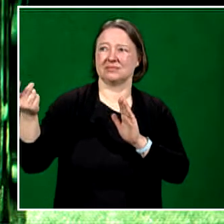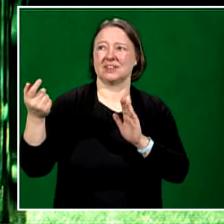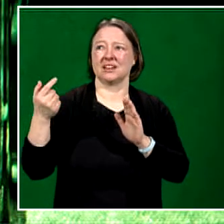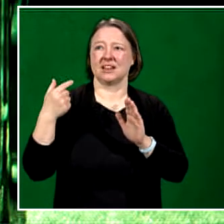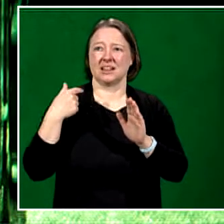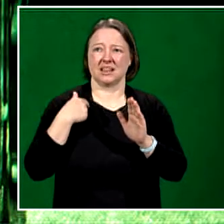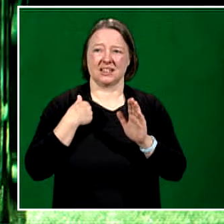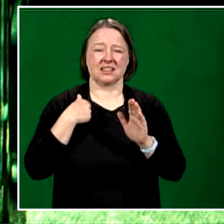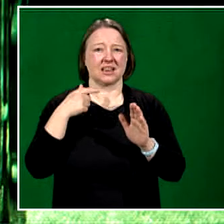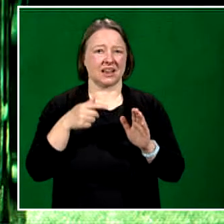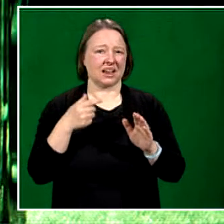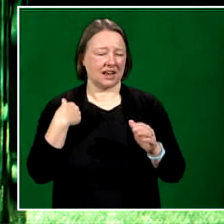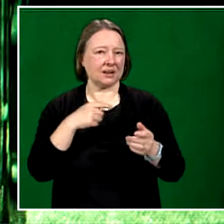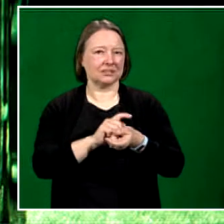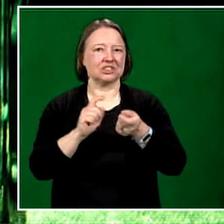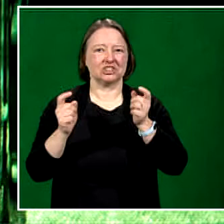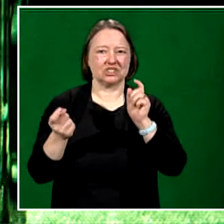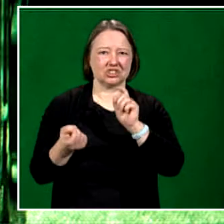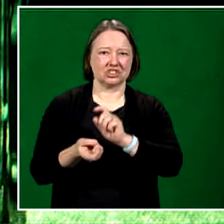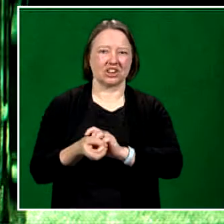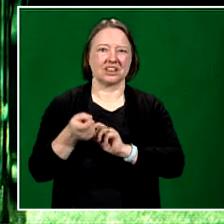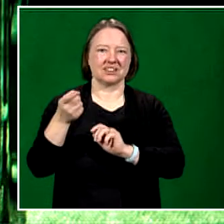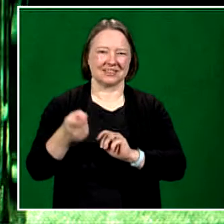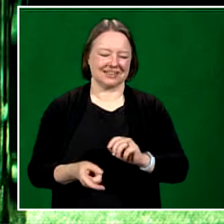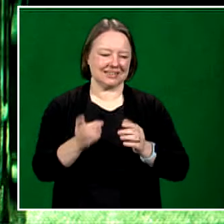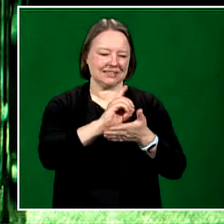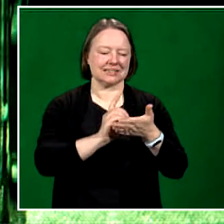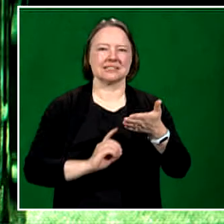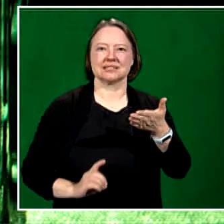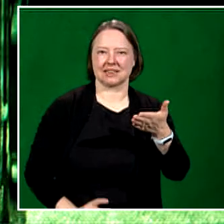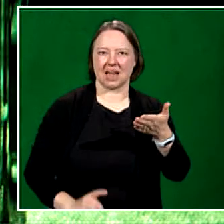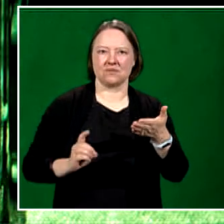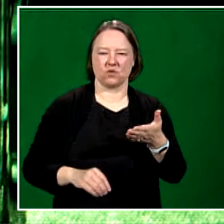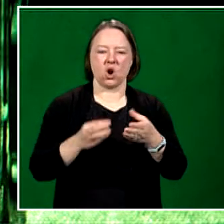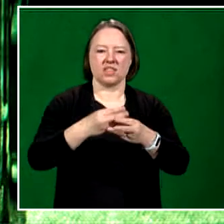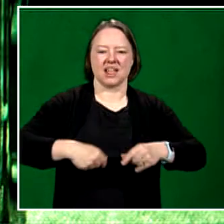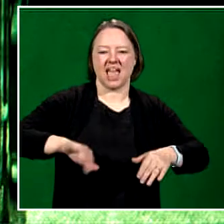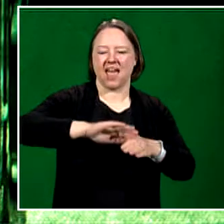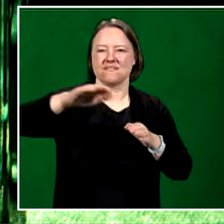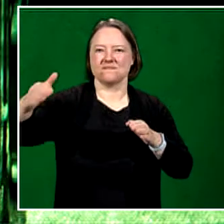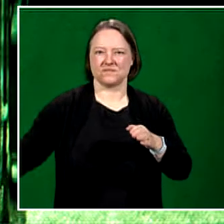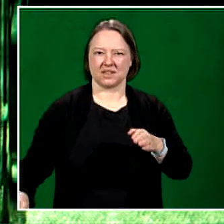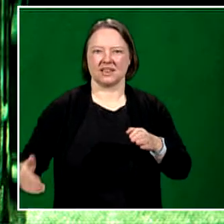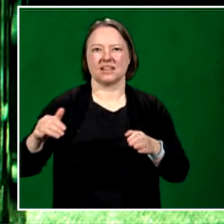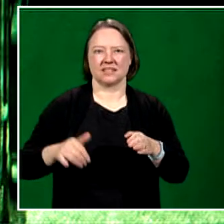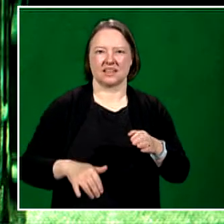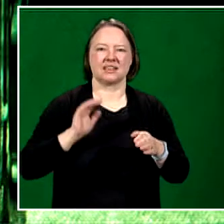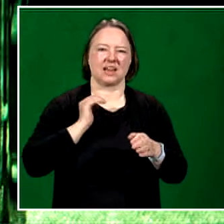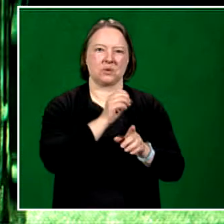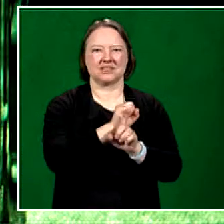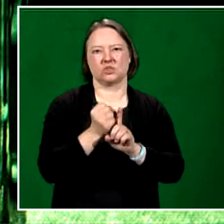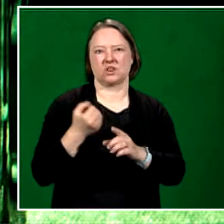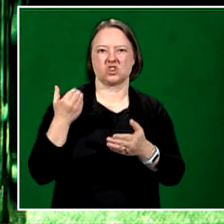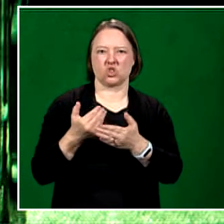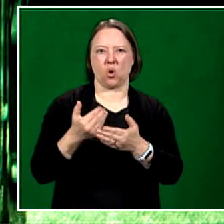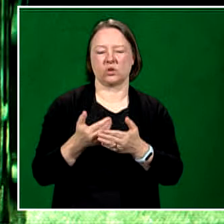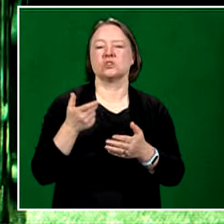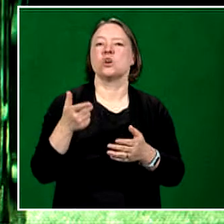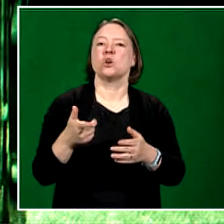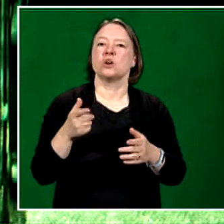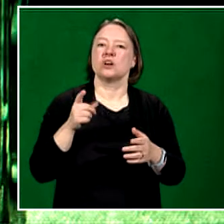the challenge they face due to this poorly designed landfill that is situated close to them. So from this,